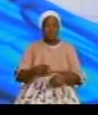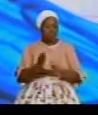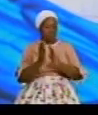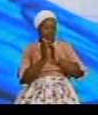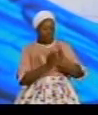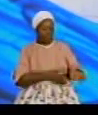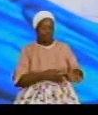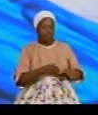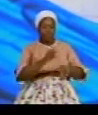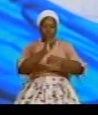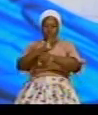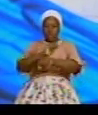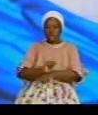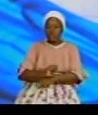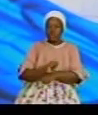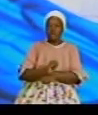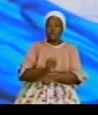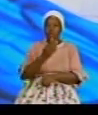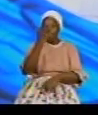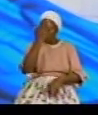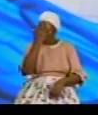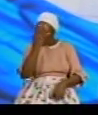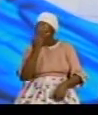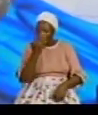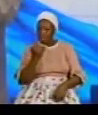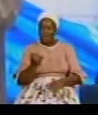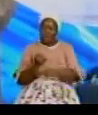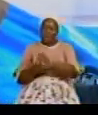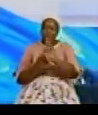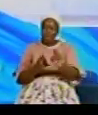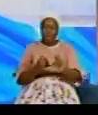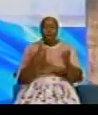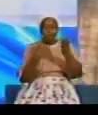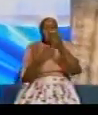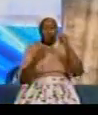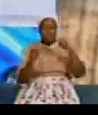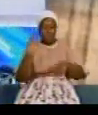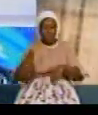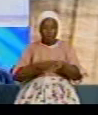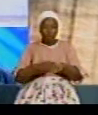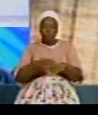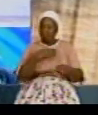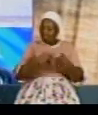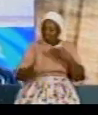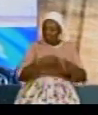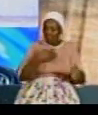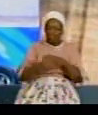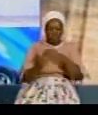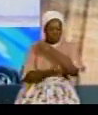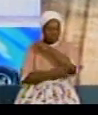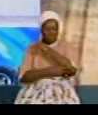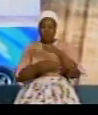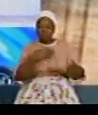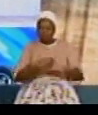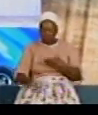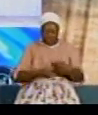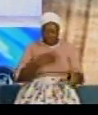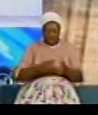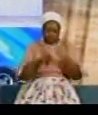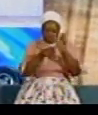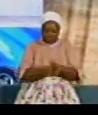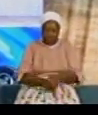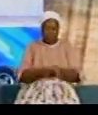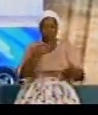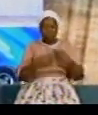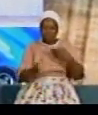Rejecting tradition? Why? Holding on, whatever the temptation, whatever the pressure,